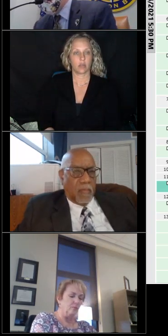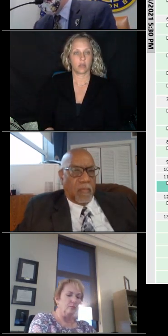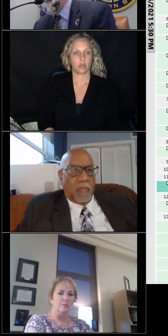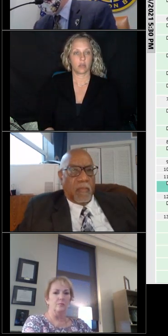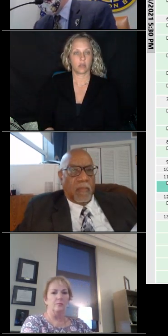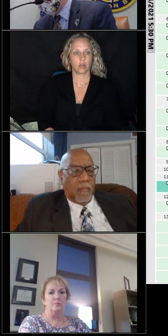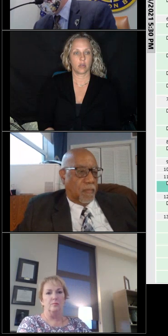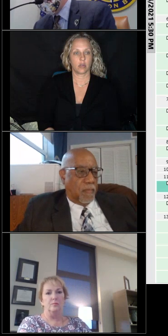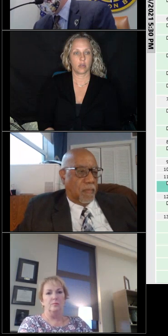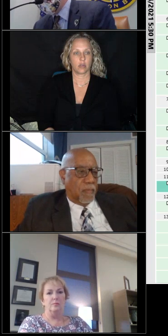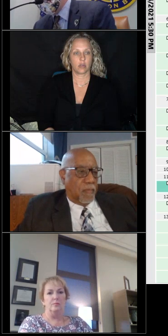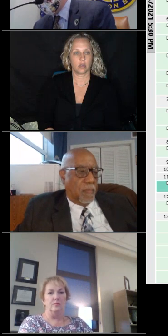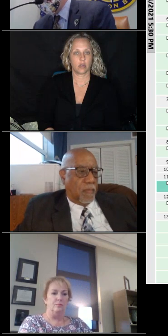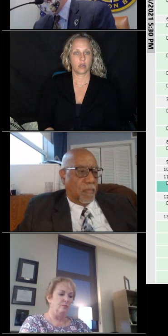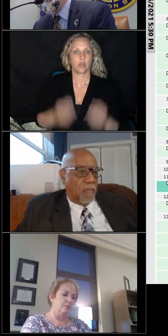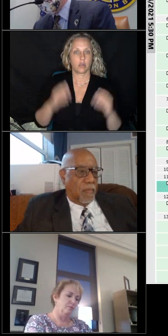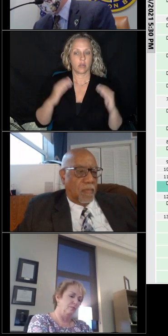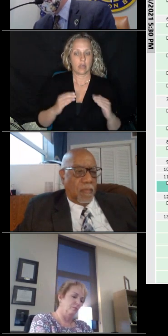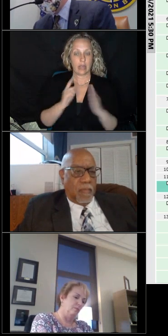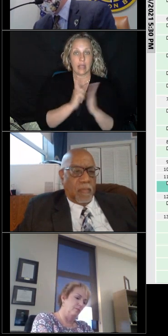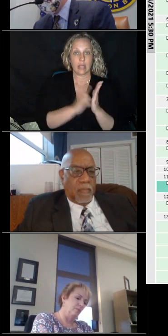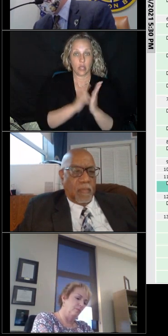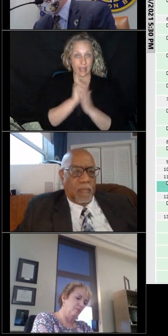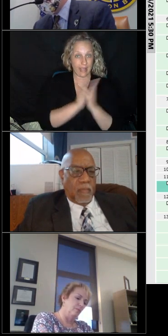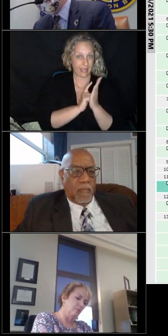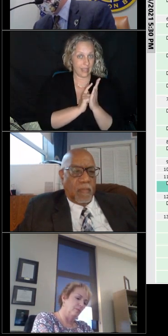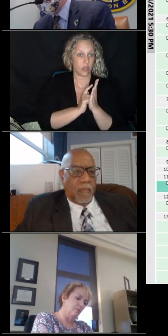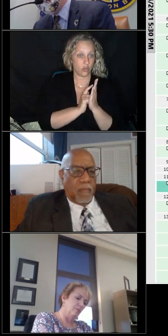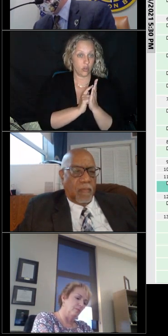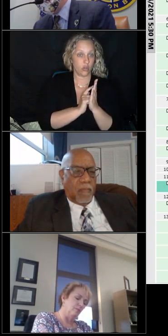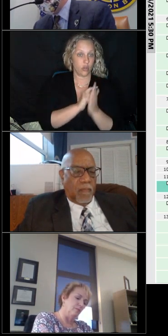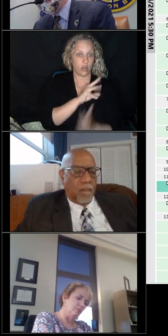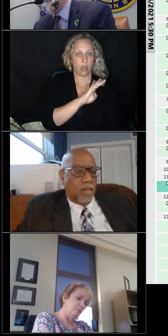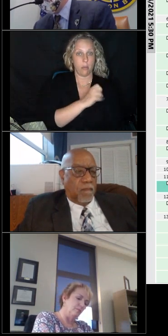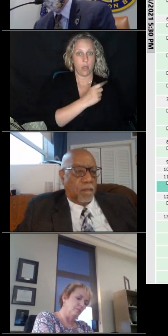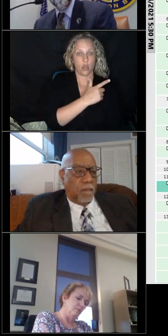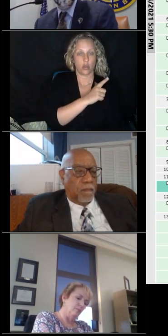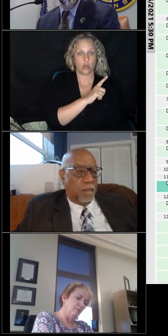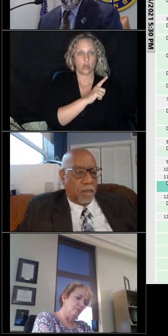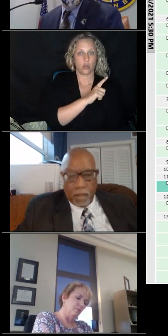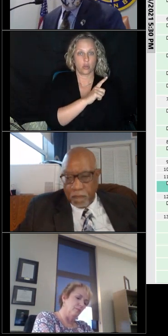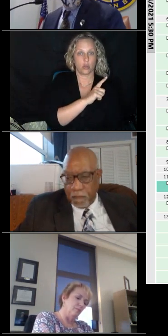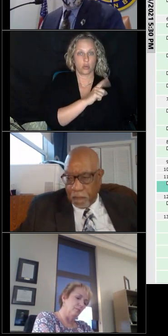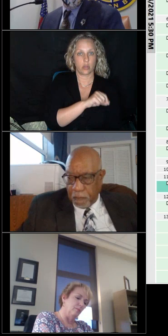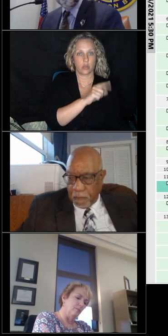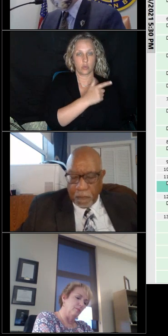Moving on to legal expenses for March 2021.